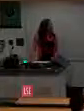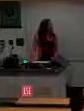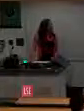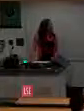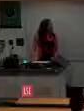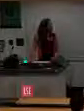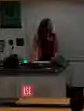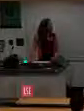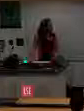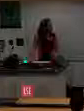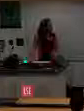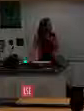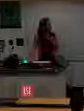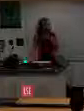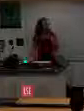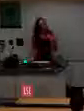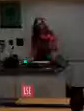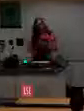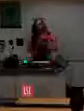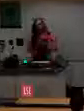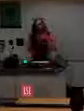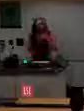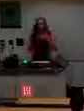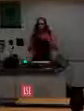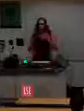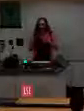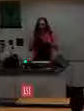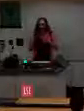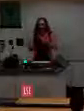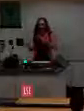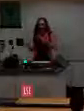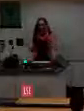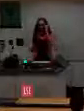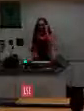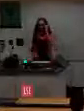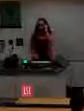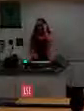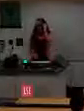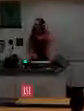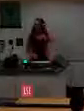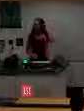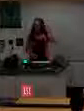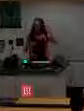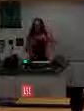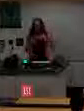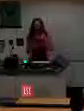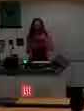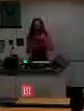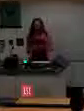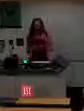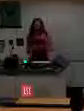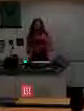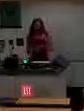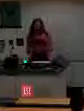many other people in the field, that we see a development, and the book is organized along these chapters where we see kind of these